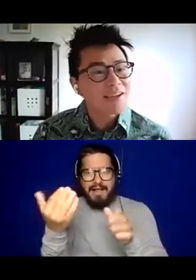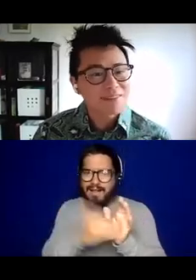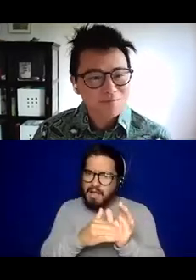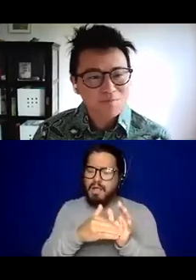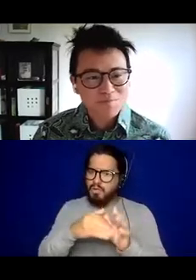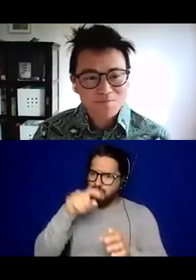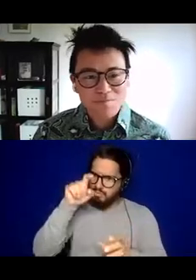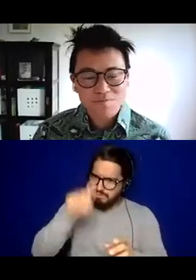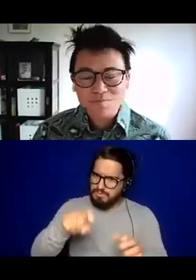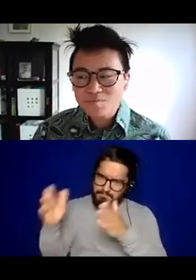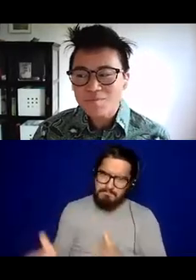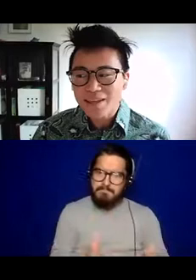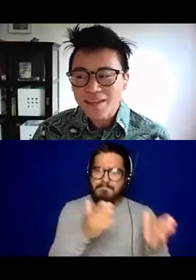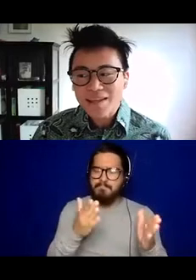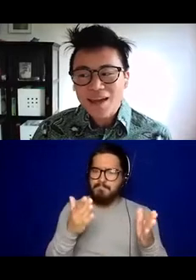a plan.